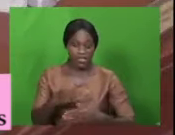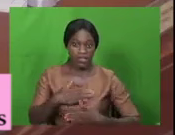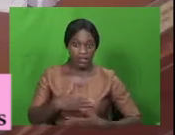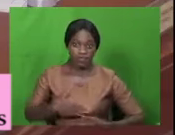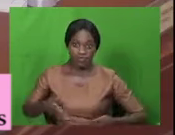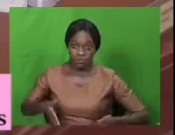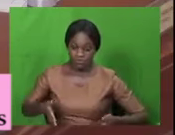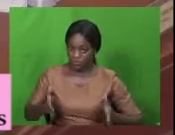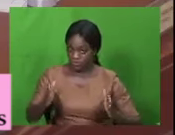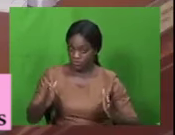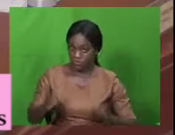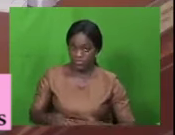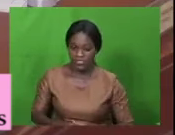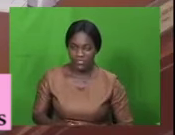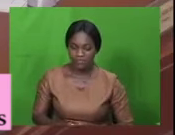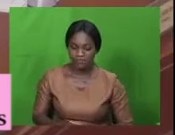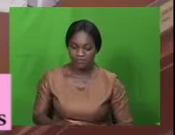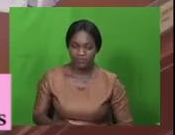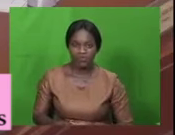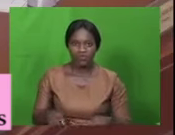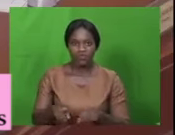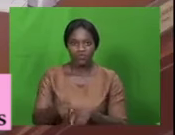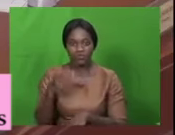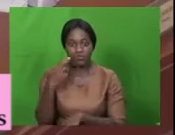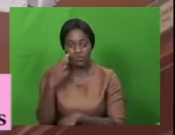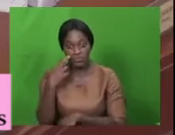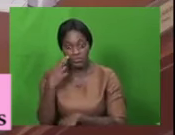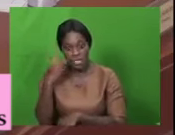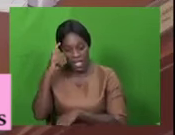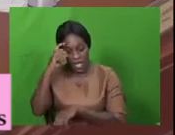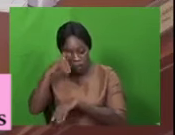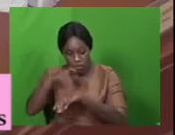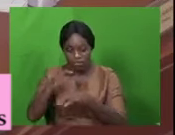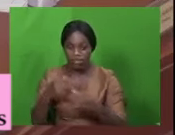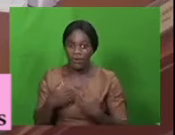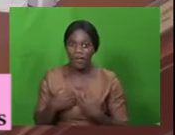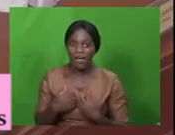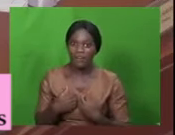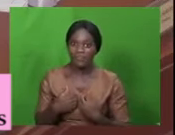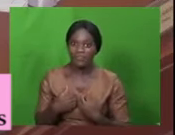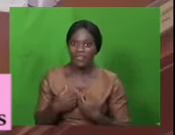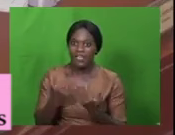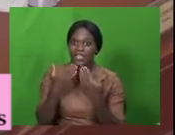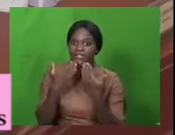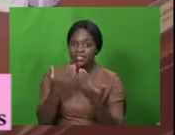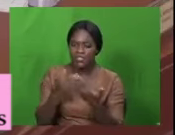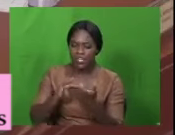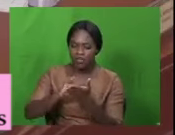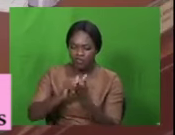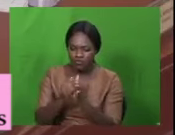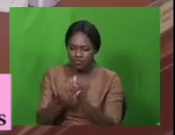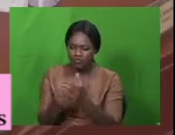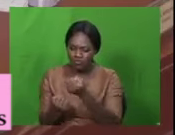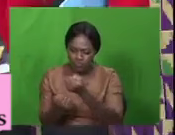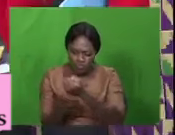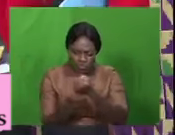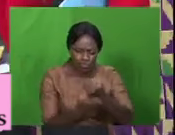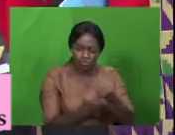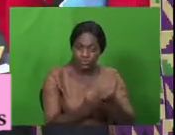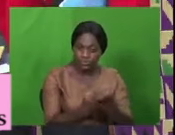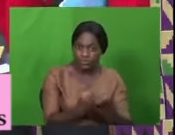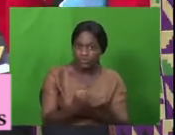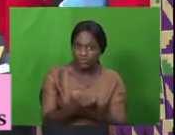grateful that we saw the wisdom in helping each other, and I thank those who contributed their expertise, time, and